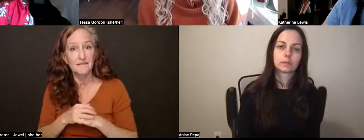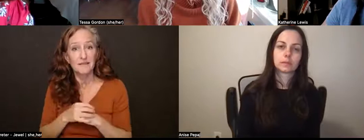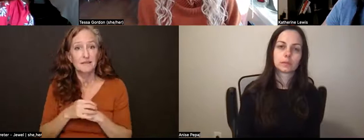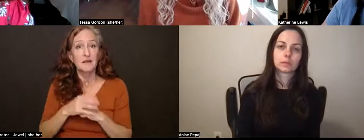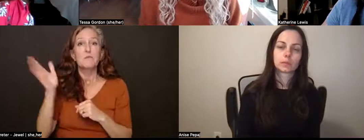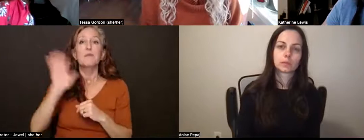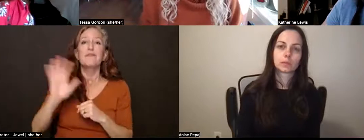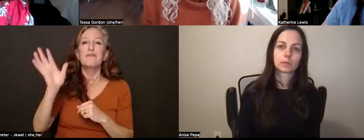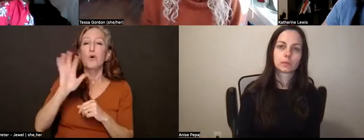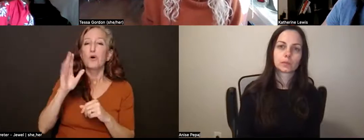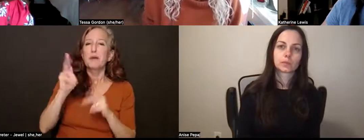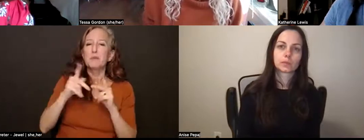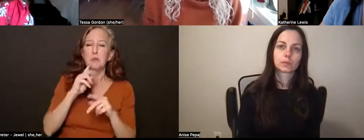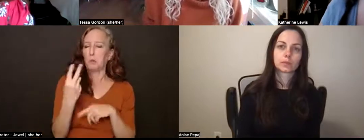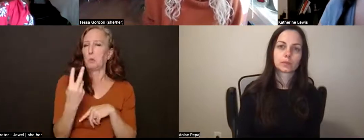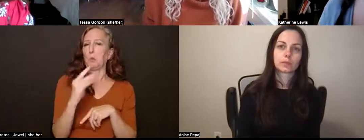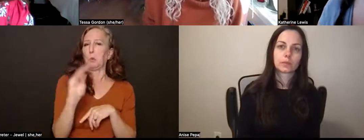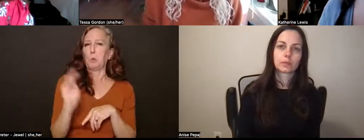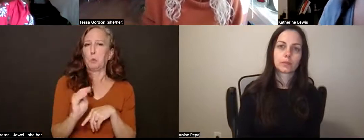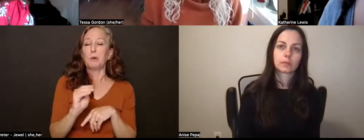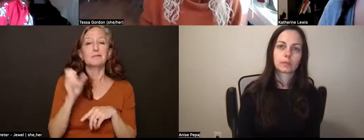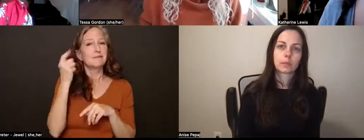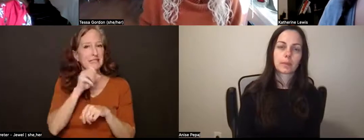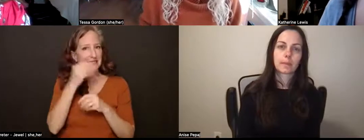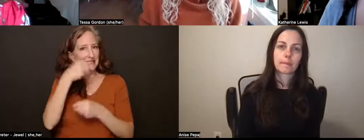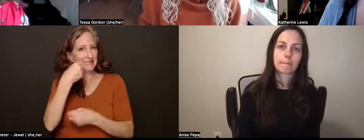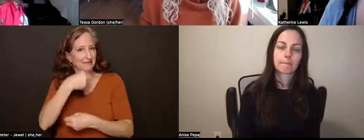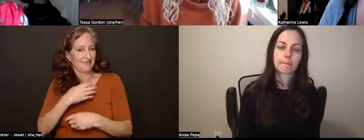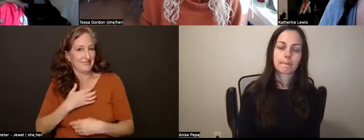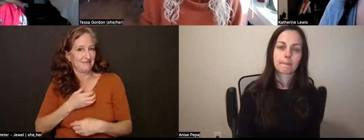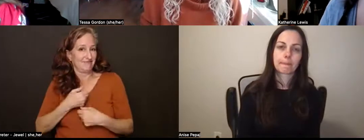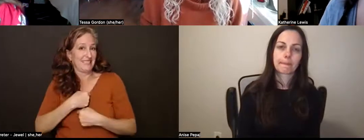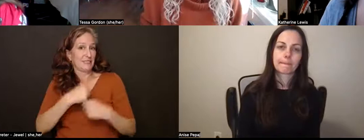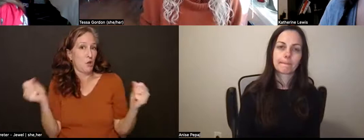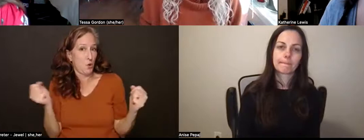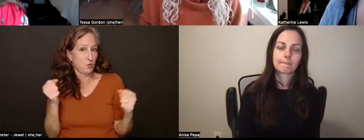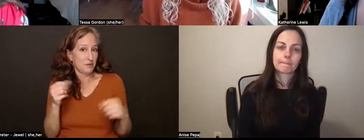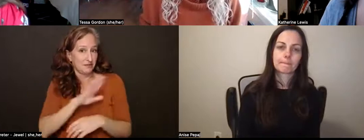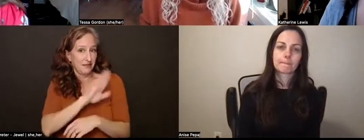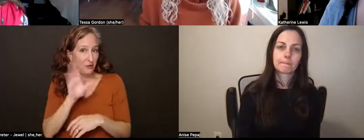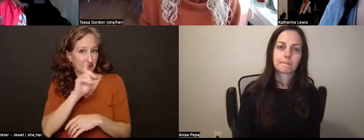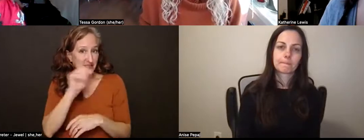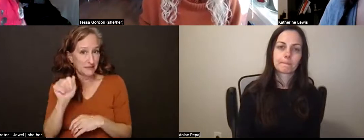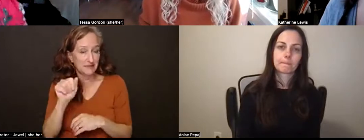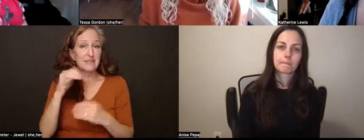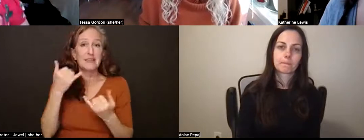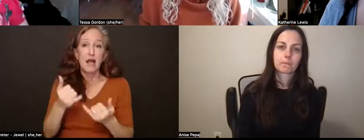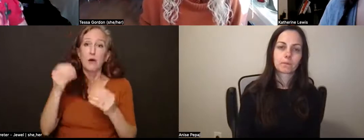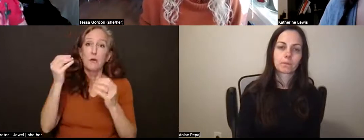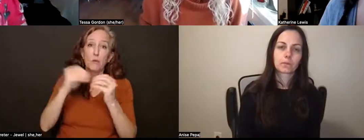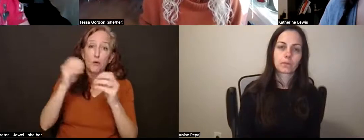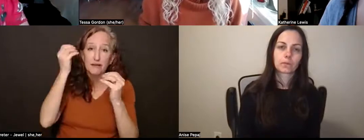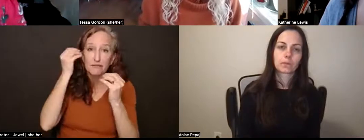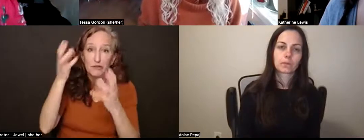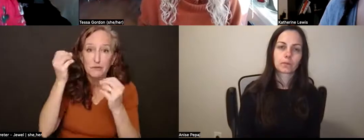2% of people in medical school disclosed a disability. What's interesting is there's more things out there, like Tess was saying about marketing, like the